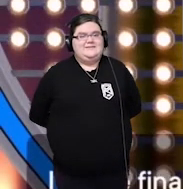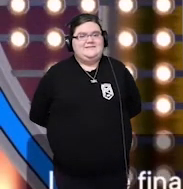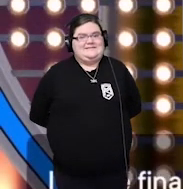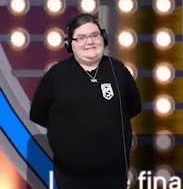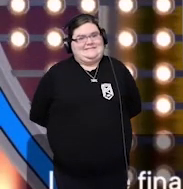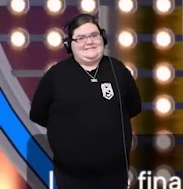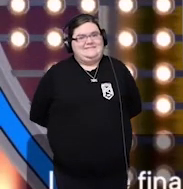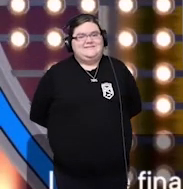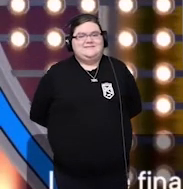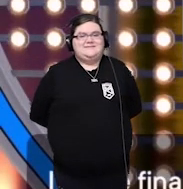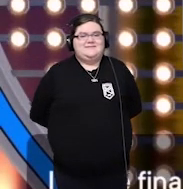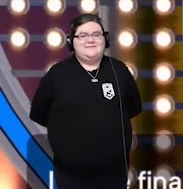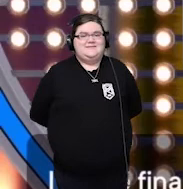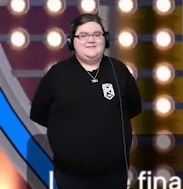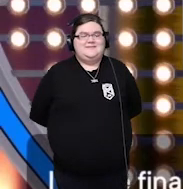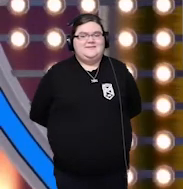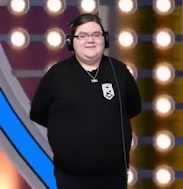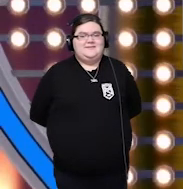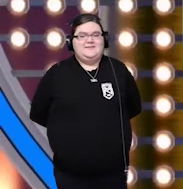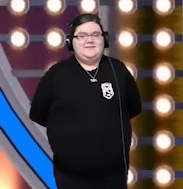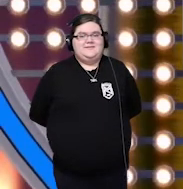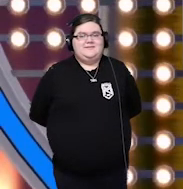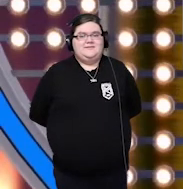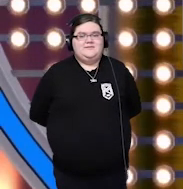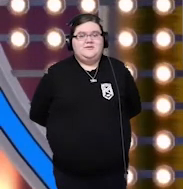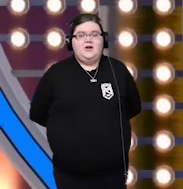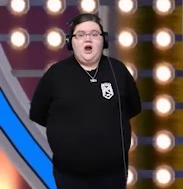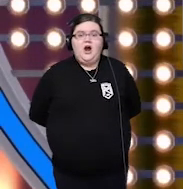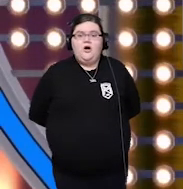know. Survey say.